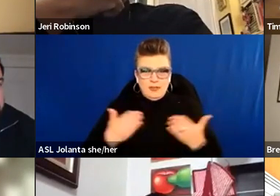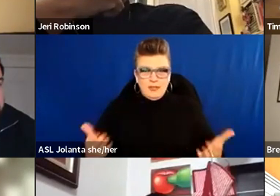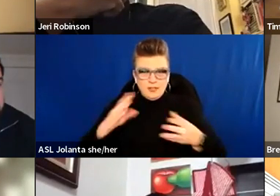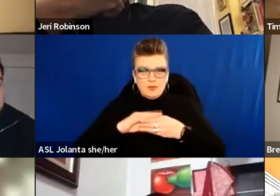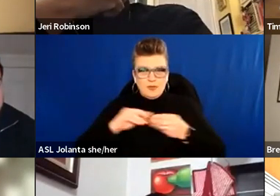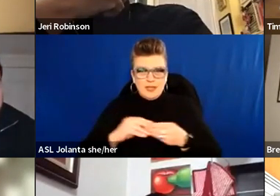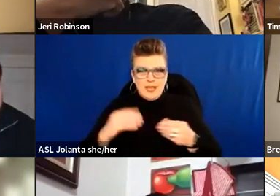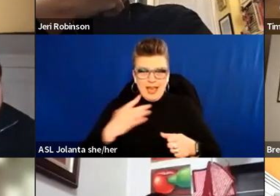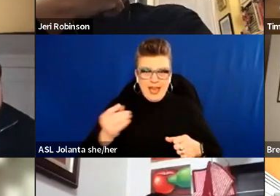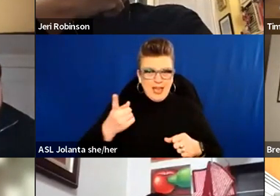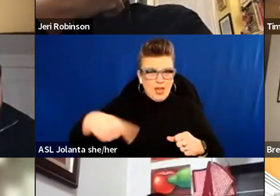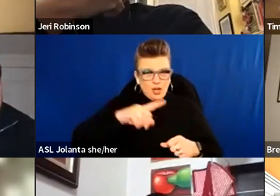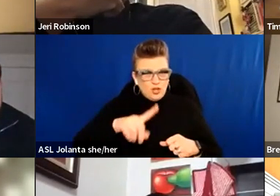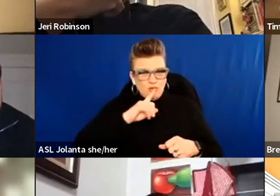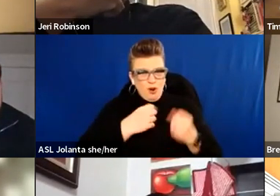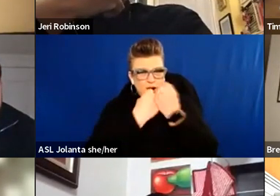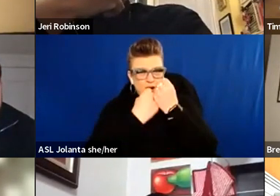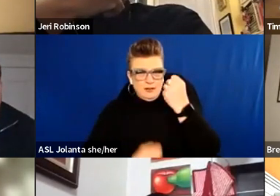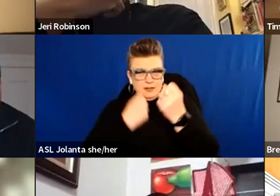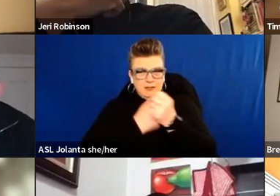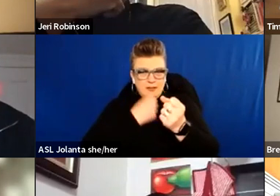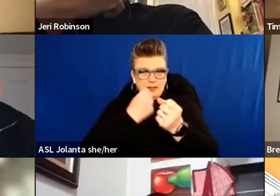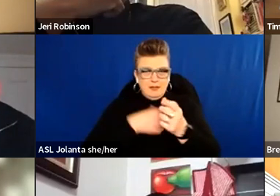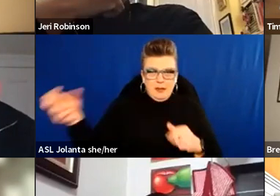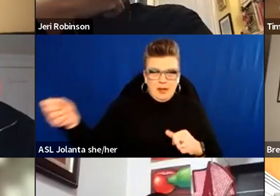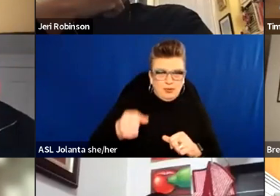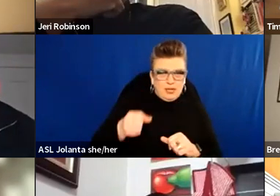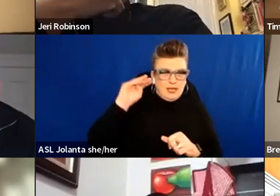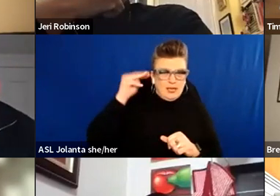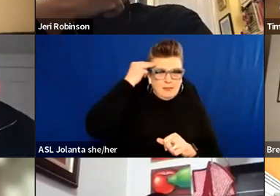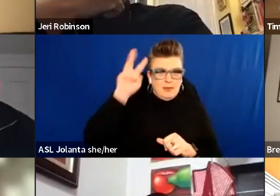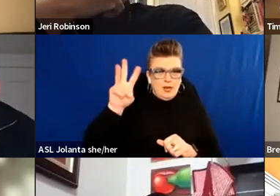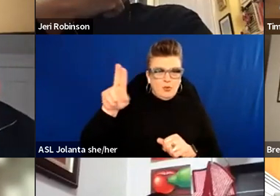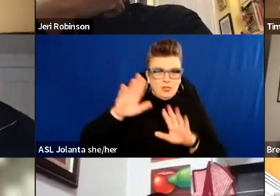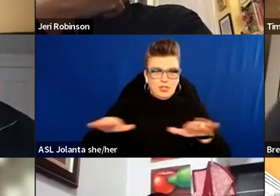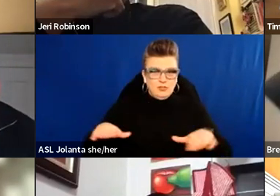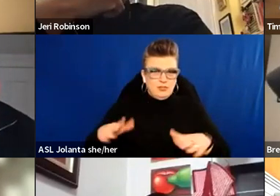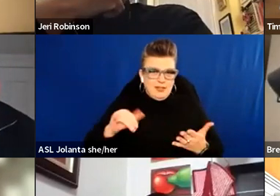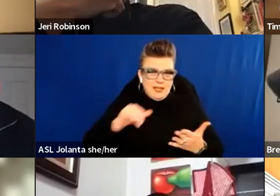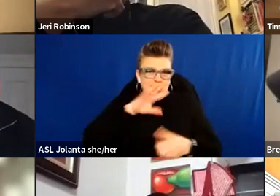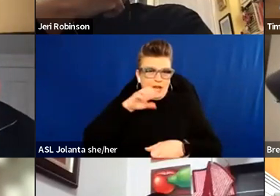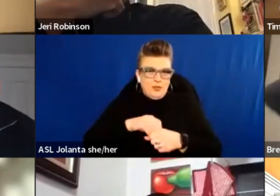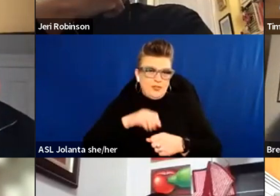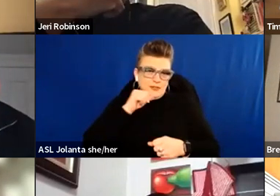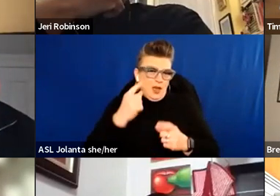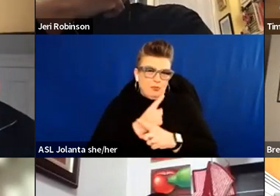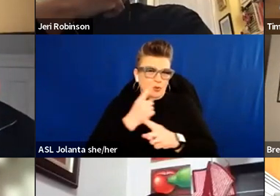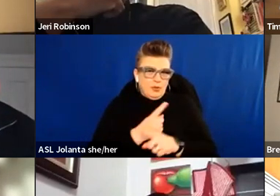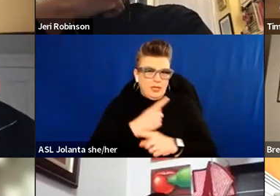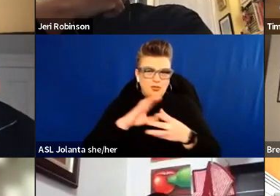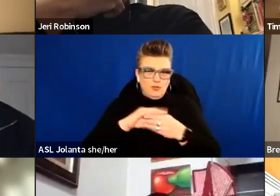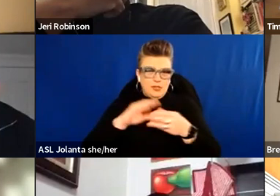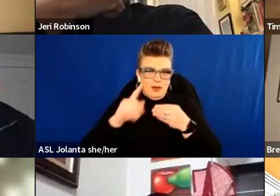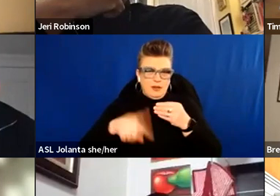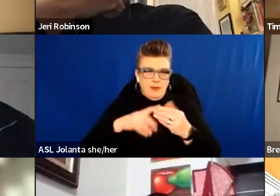own arguments your own advocacy by bringing mayor who's children into this um it is neither inclusive nor appropriate to be talking about that in